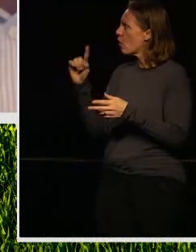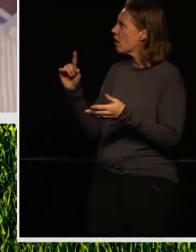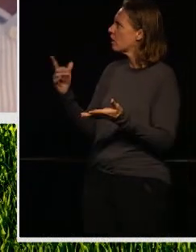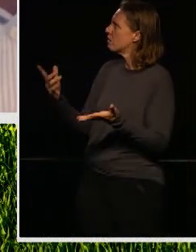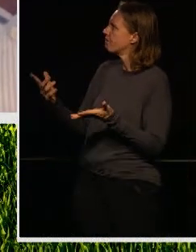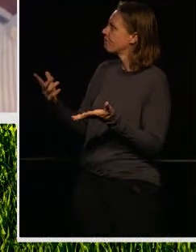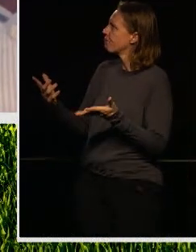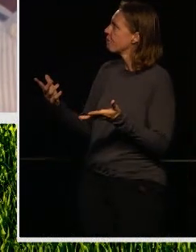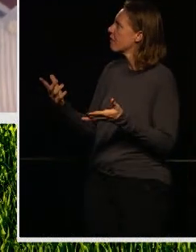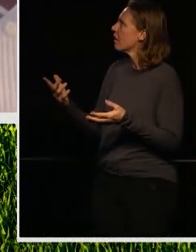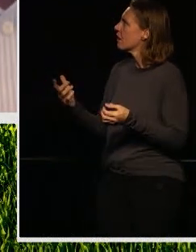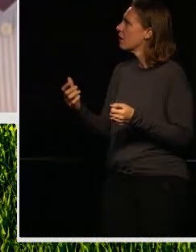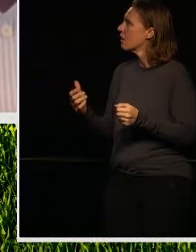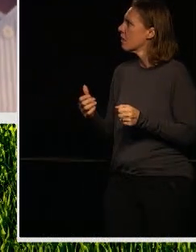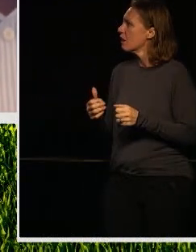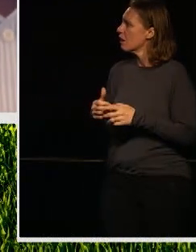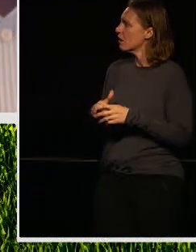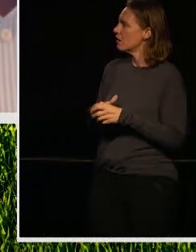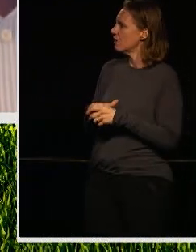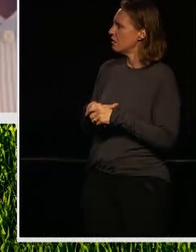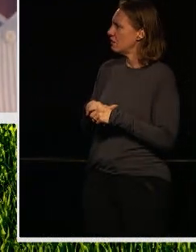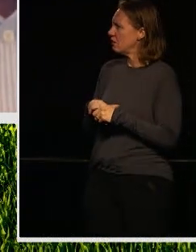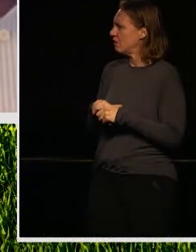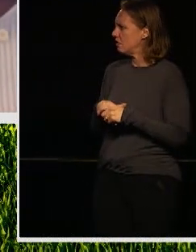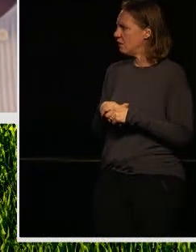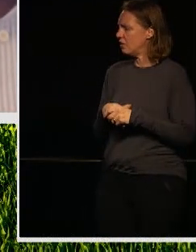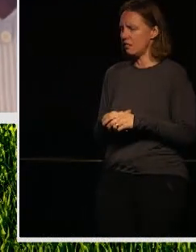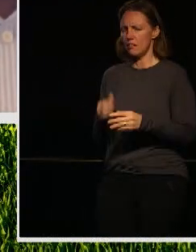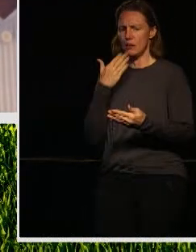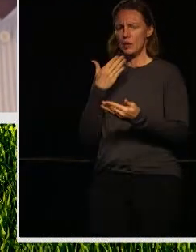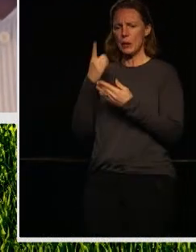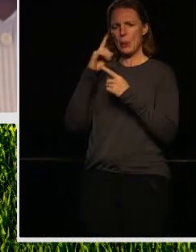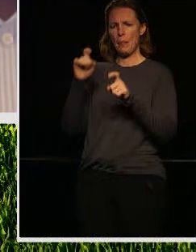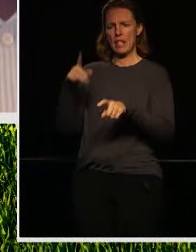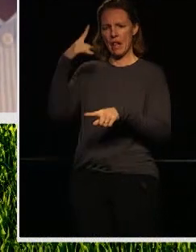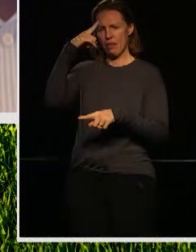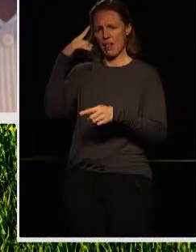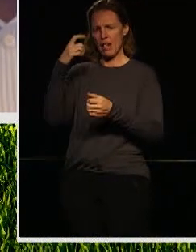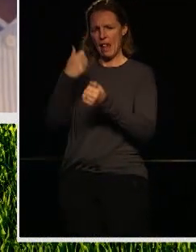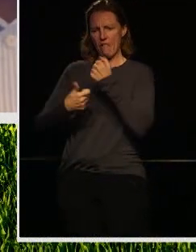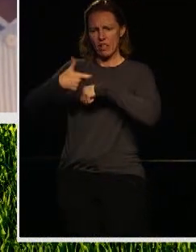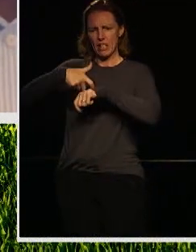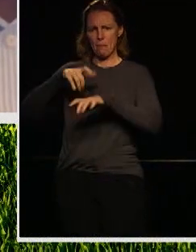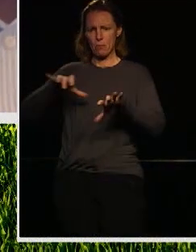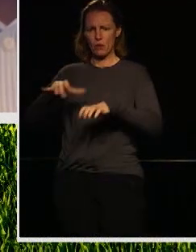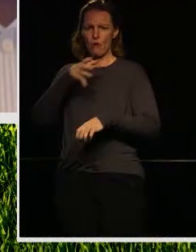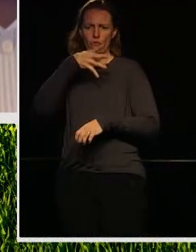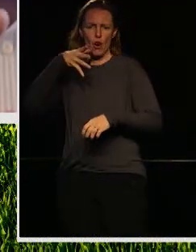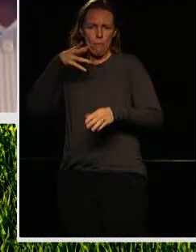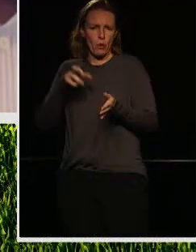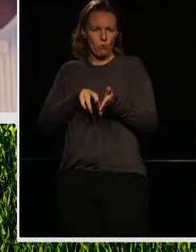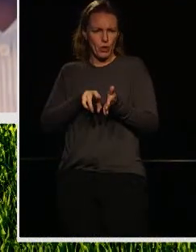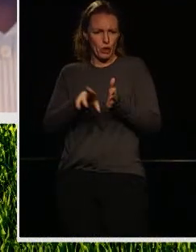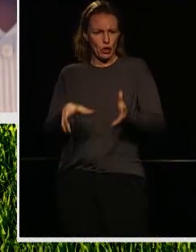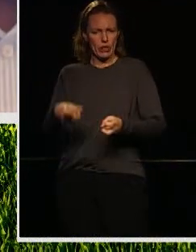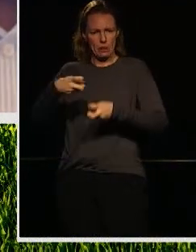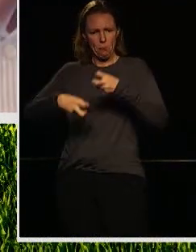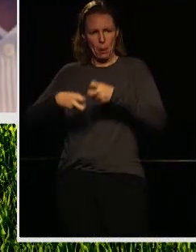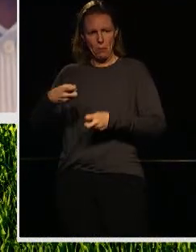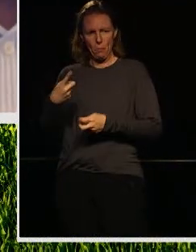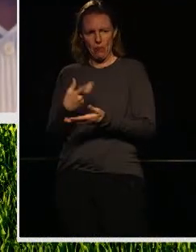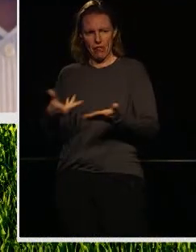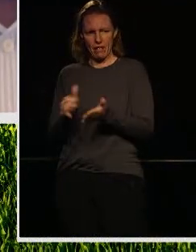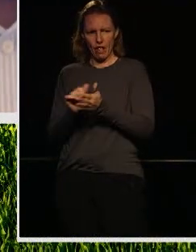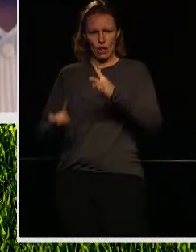Yeah. It's a good question. I think, every time we do farmer research, the problem, the one thing that